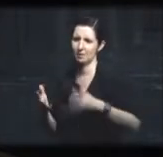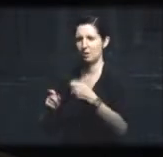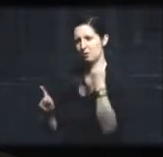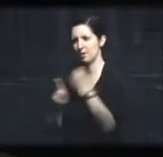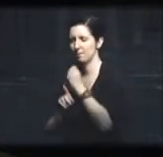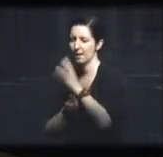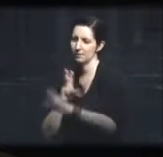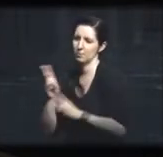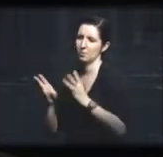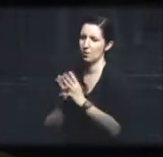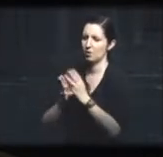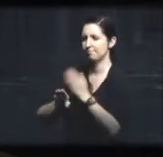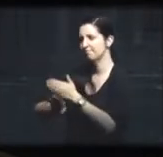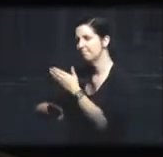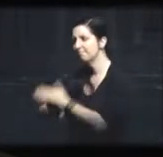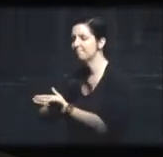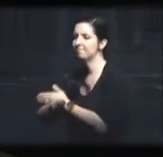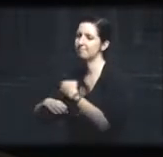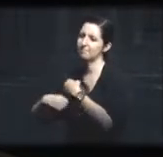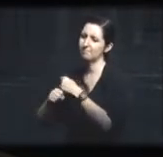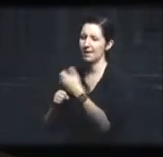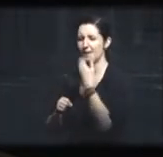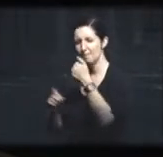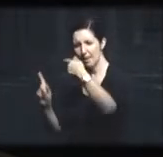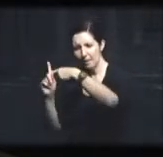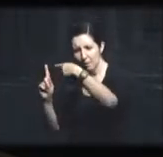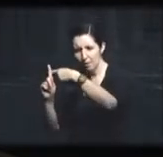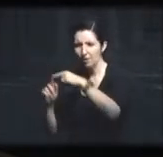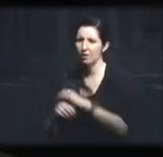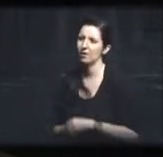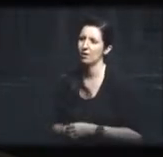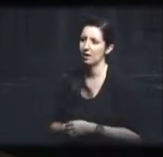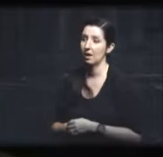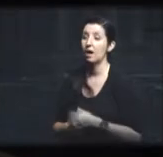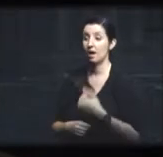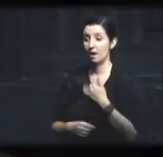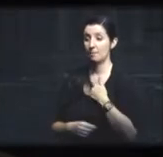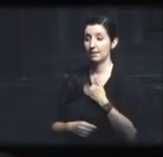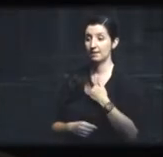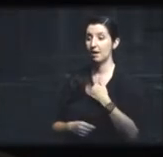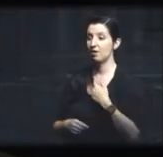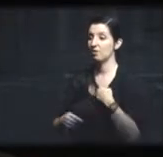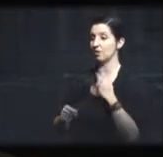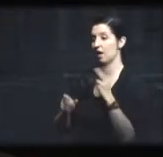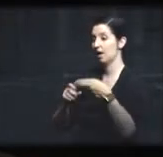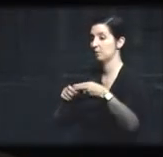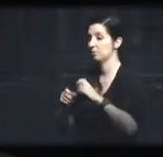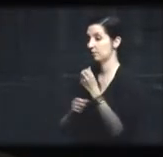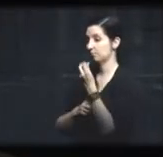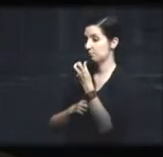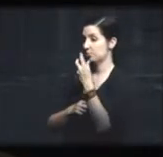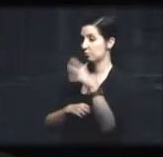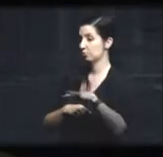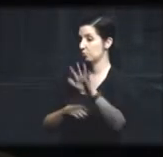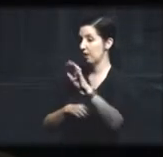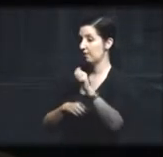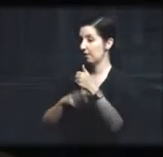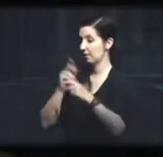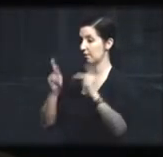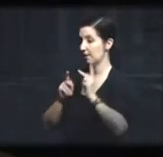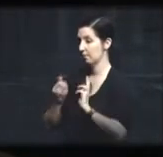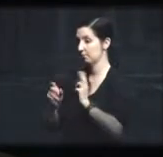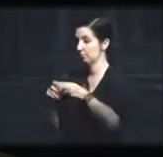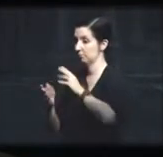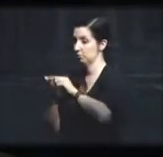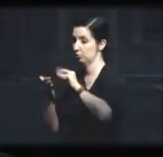And so I was one of about a dozen people who went in and pitched different ideas to this group of students about things